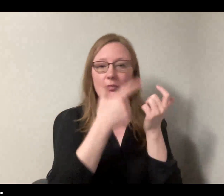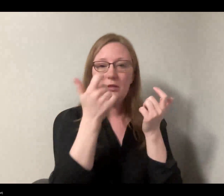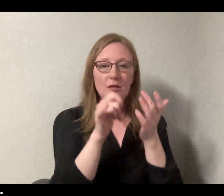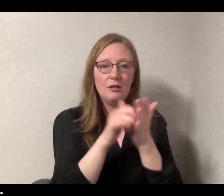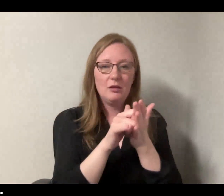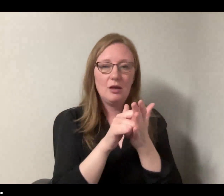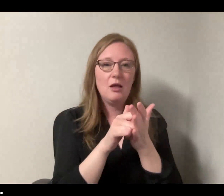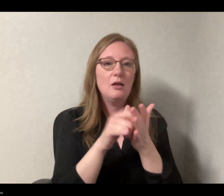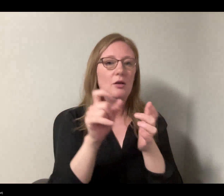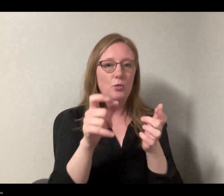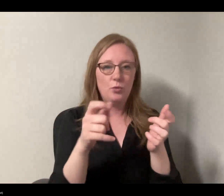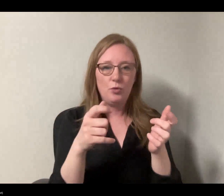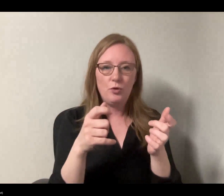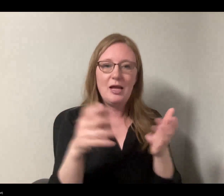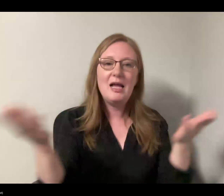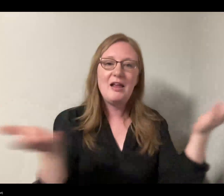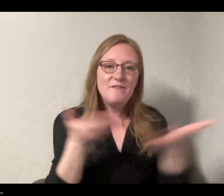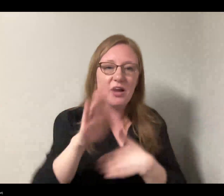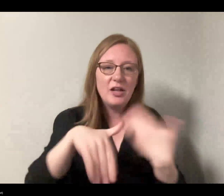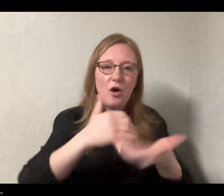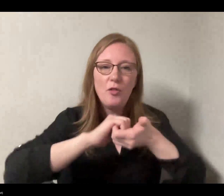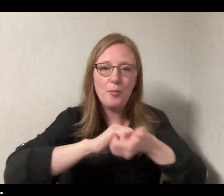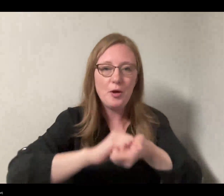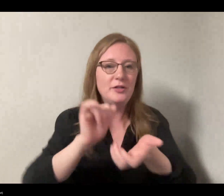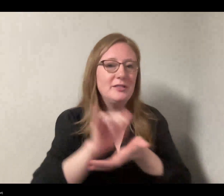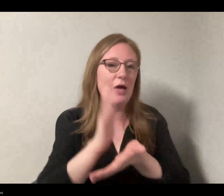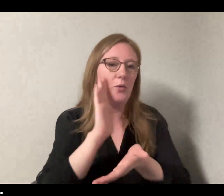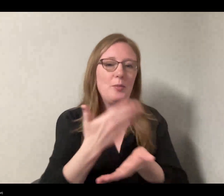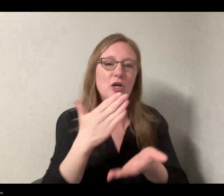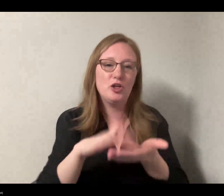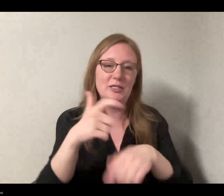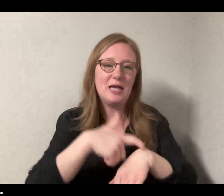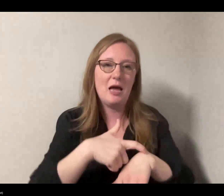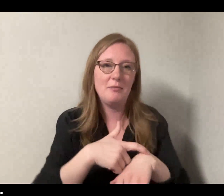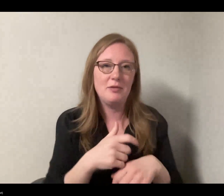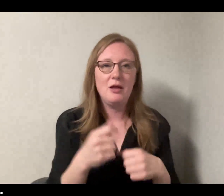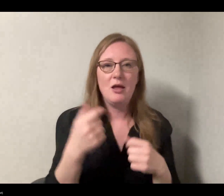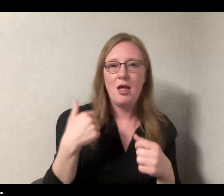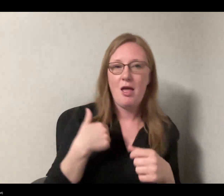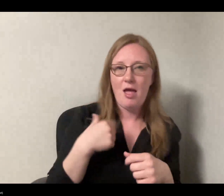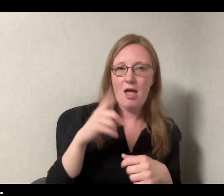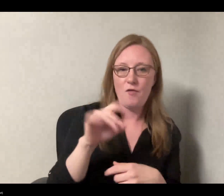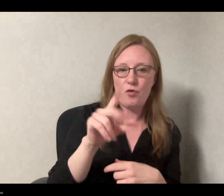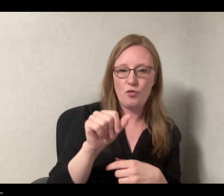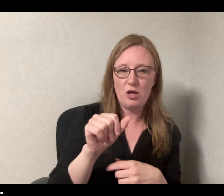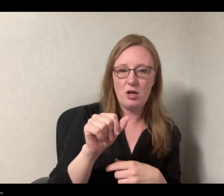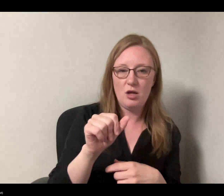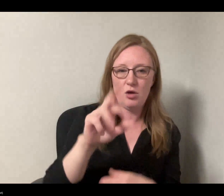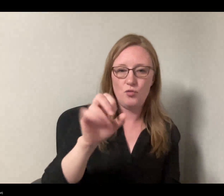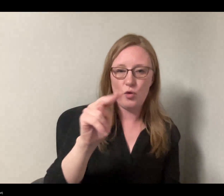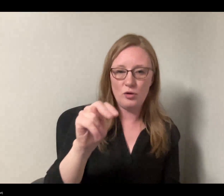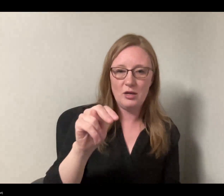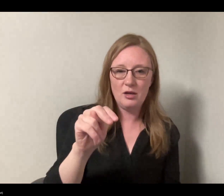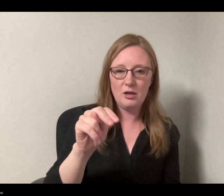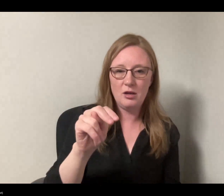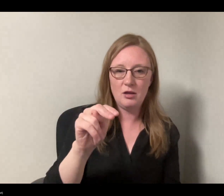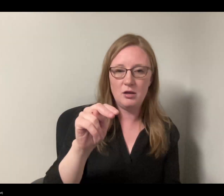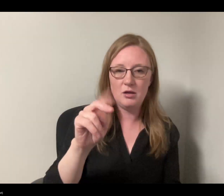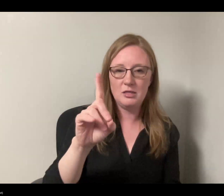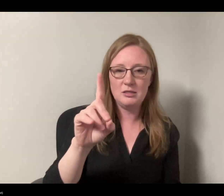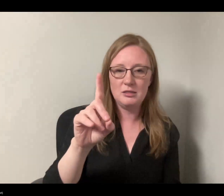putting it together and inviting all the partners. It's going to be a good time. So I see we got Ronan Delcross on. That's good. That's good. Ronan